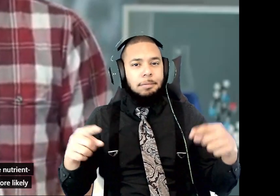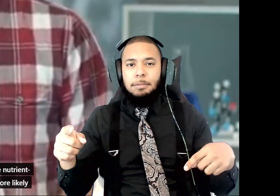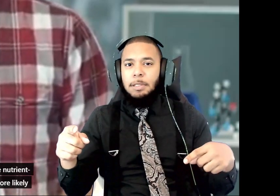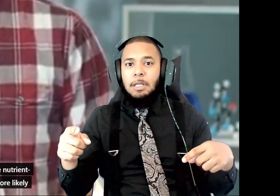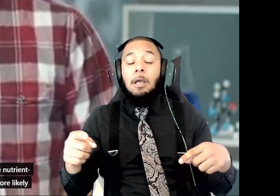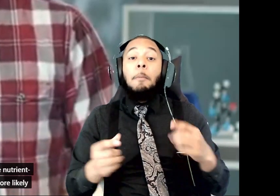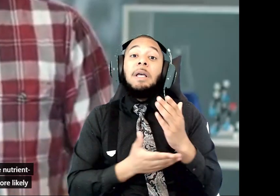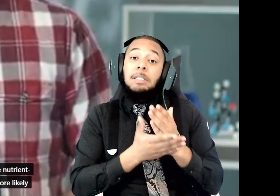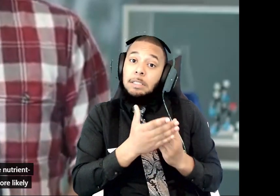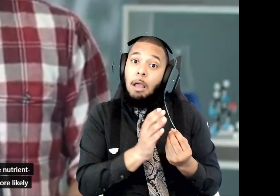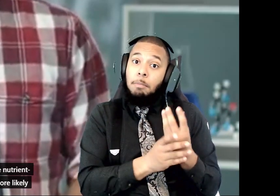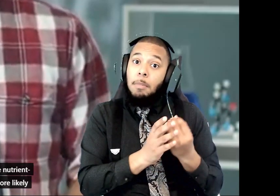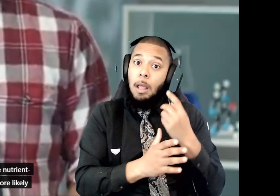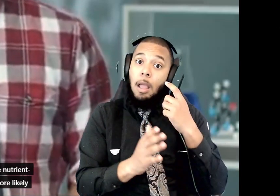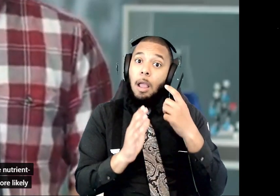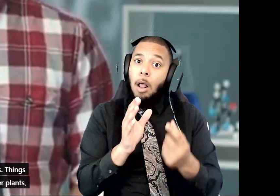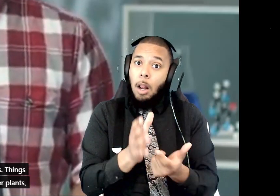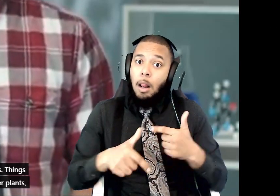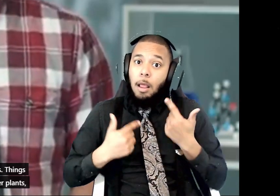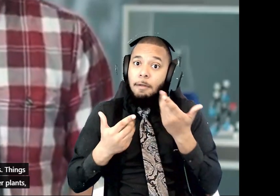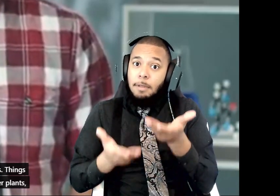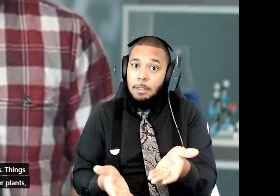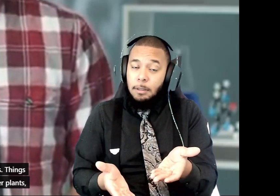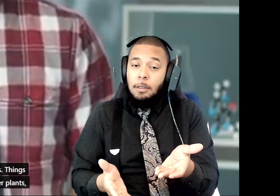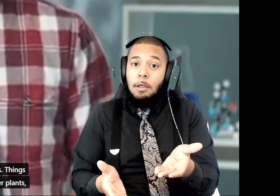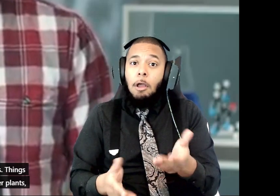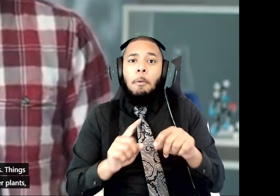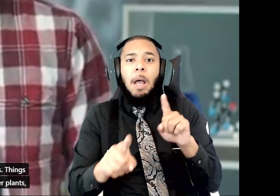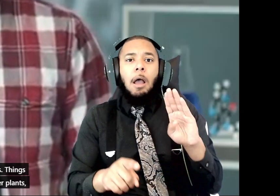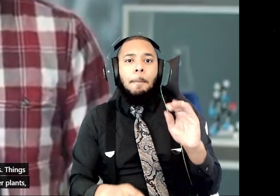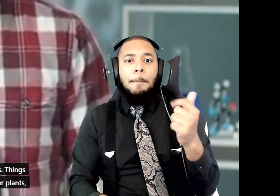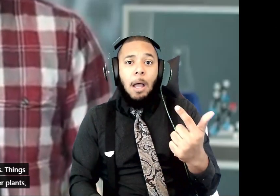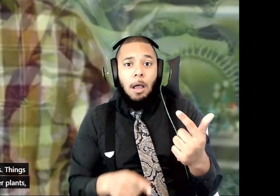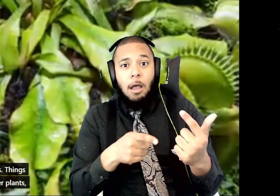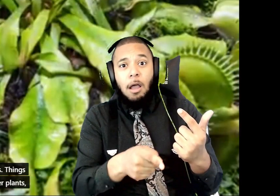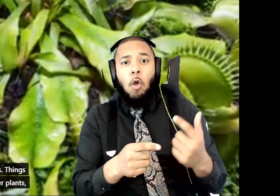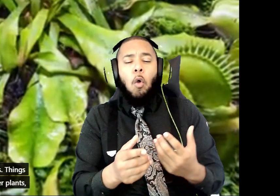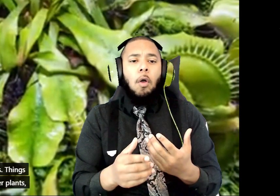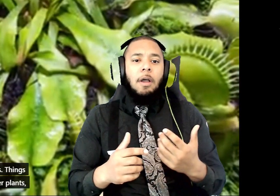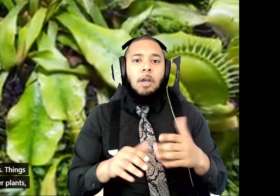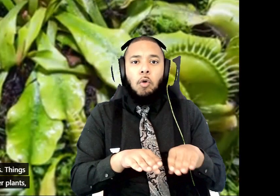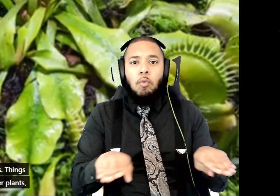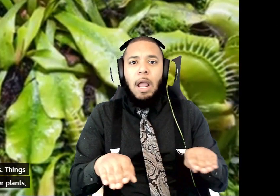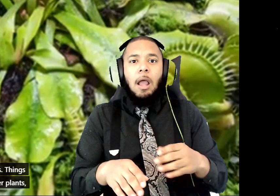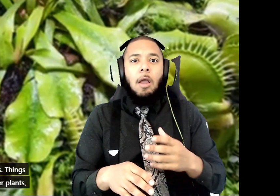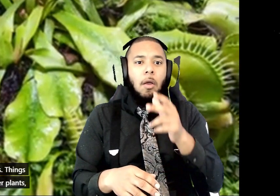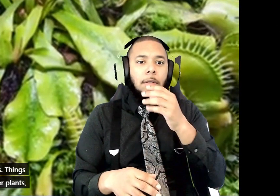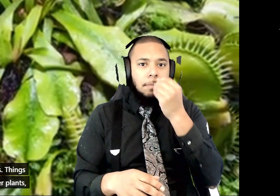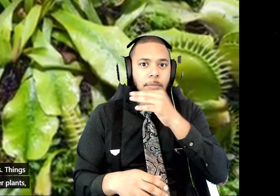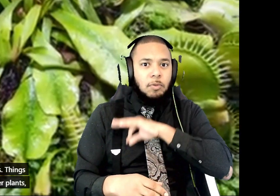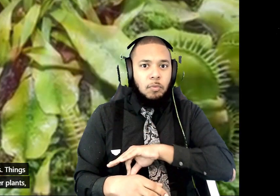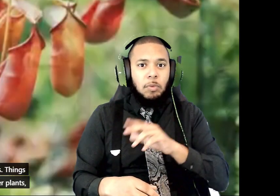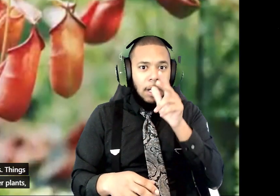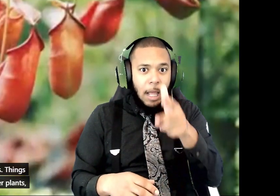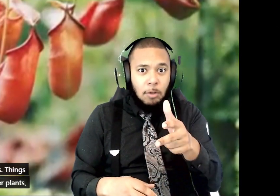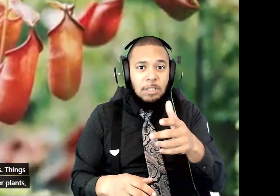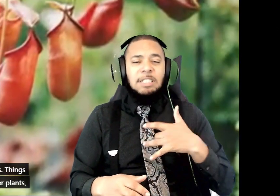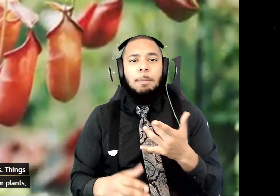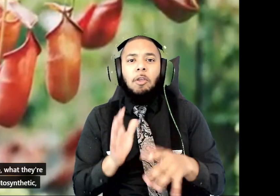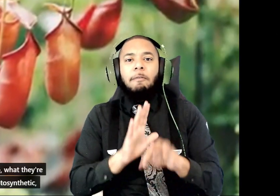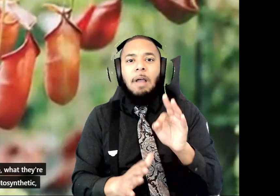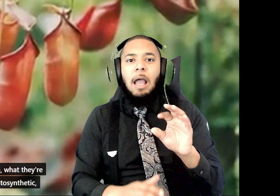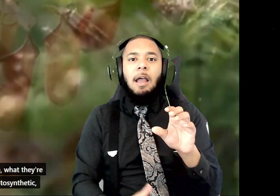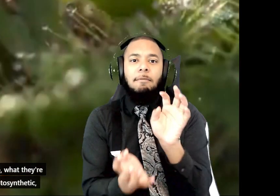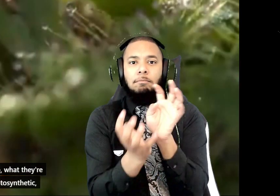poor soil, you are much more likely to find carnivorous plants. Things like Venus flytraps, pitcher